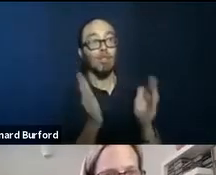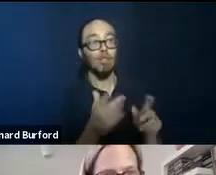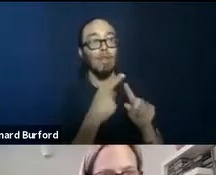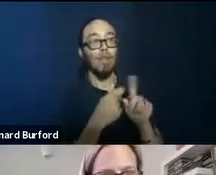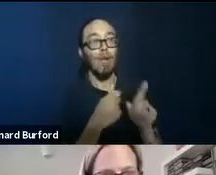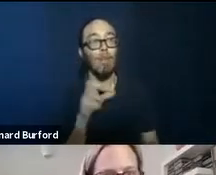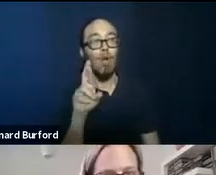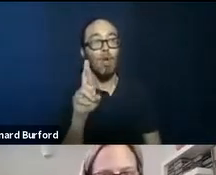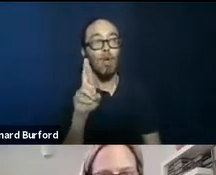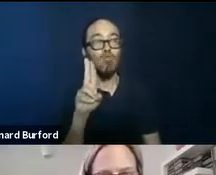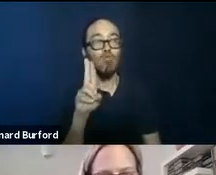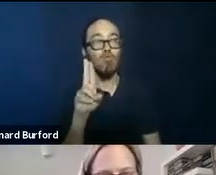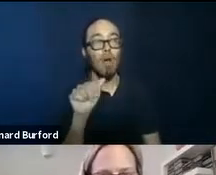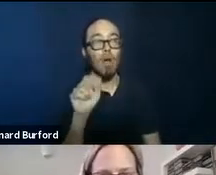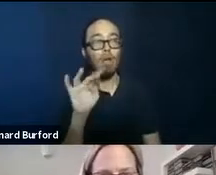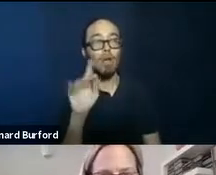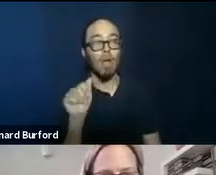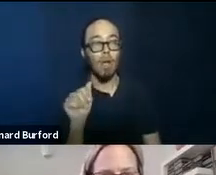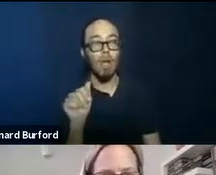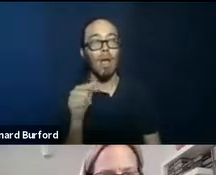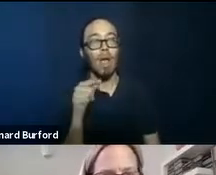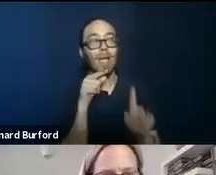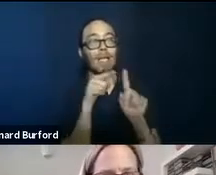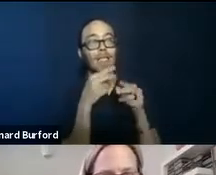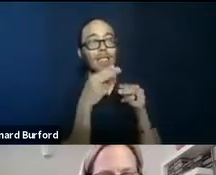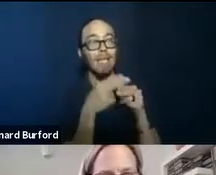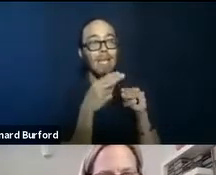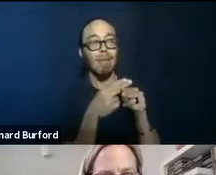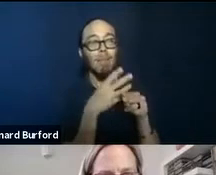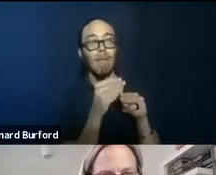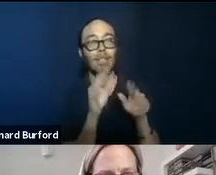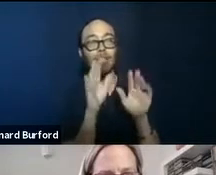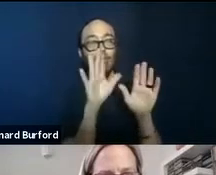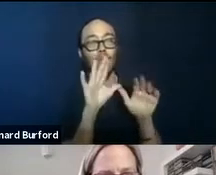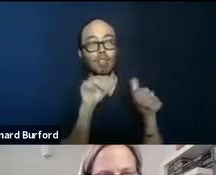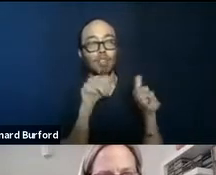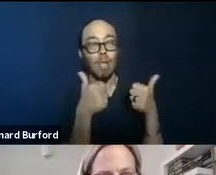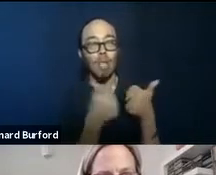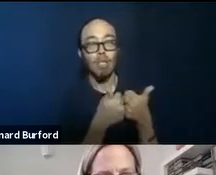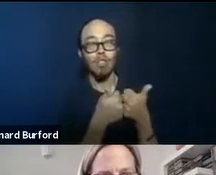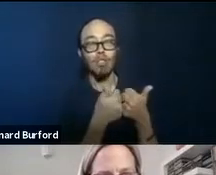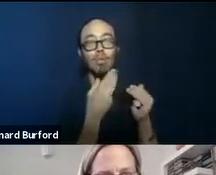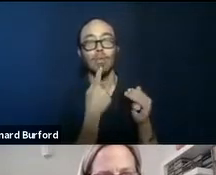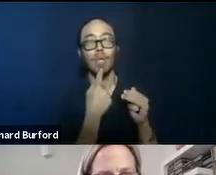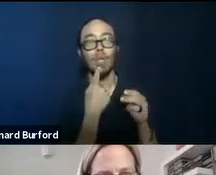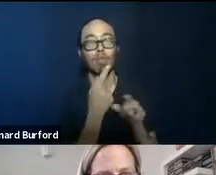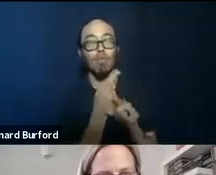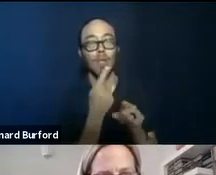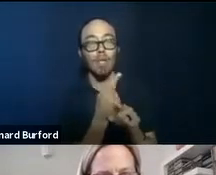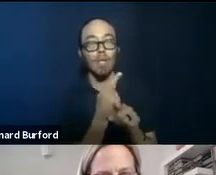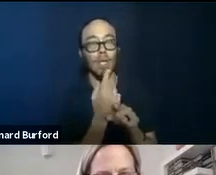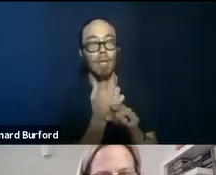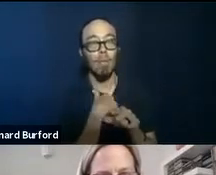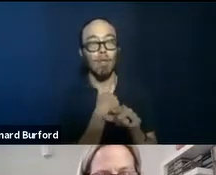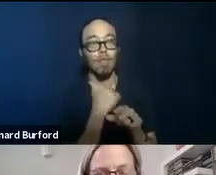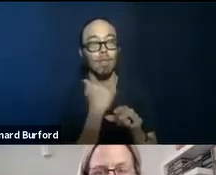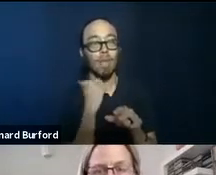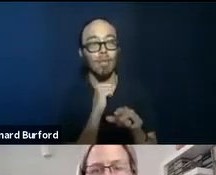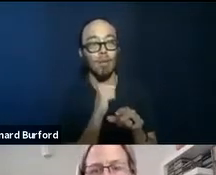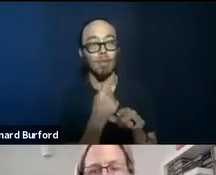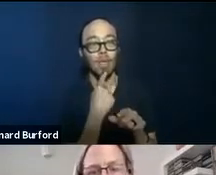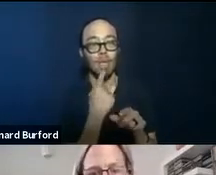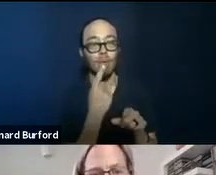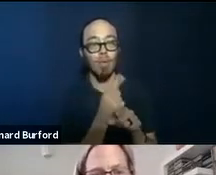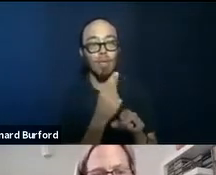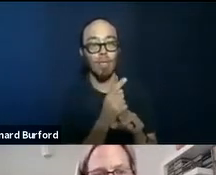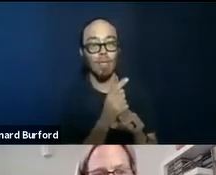Rwanda. His name, and this is a great challenge to say it correctly, and I apologize if I won't be able to pronounce